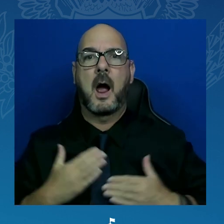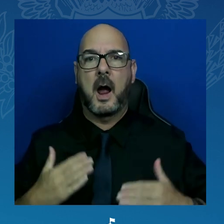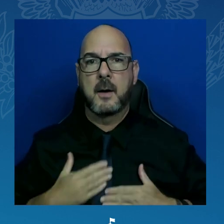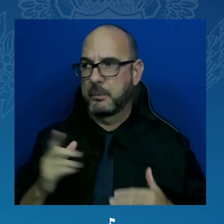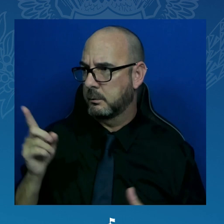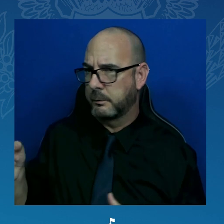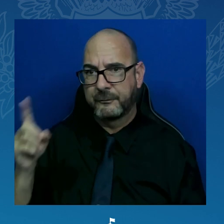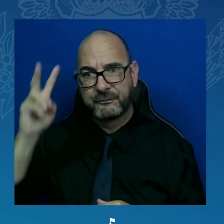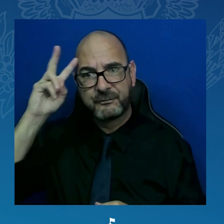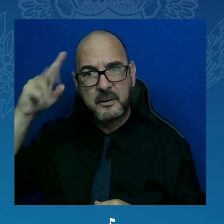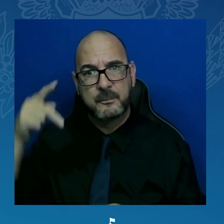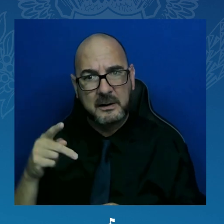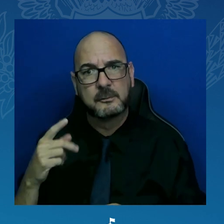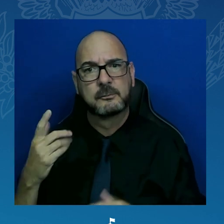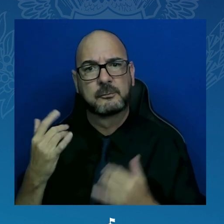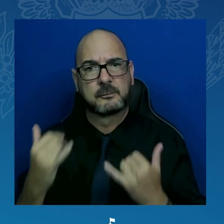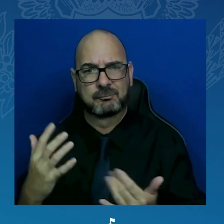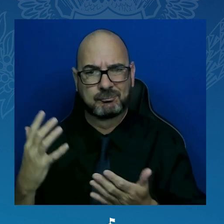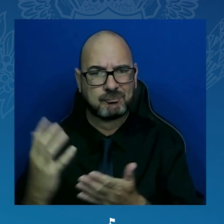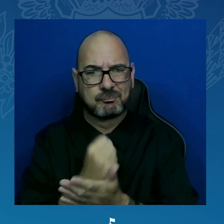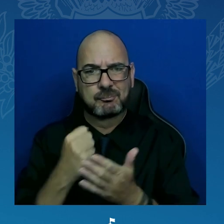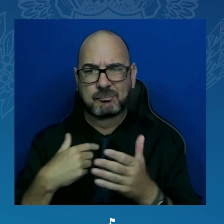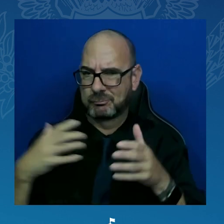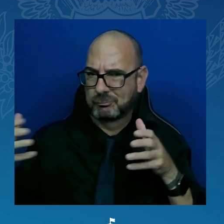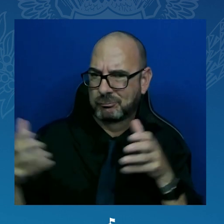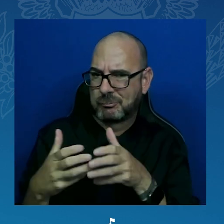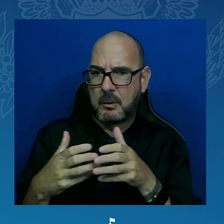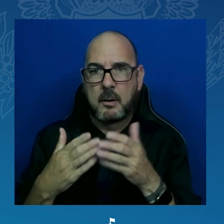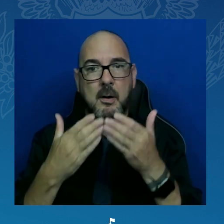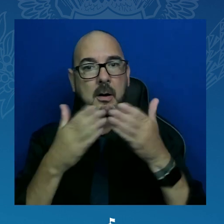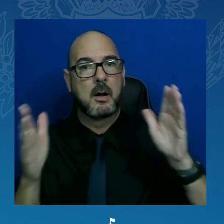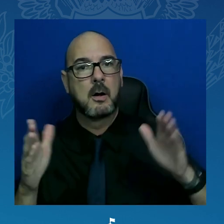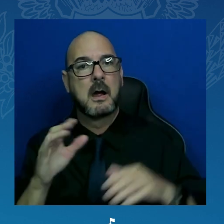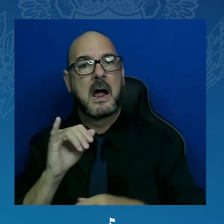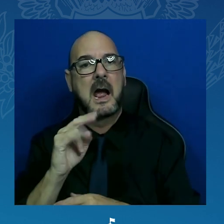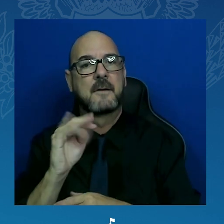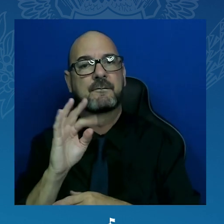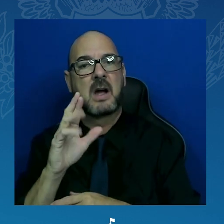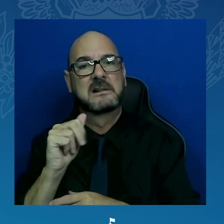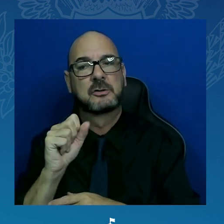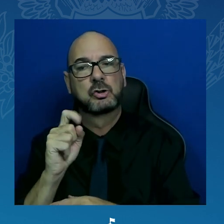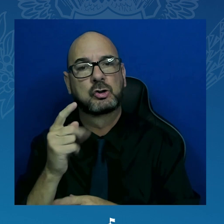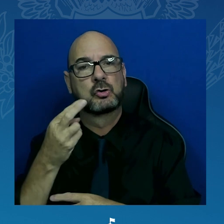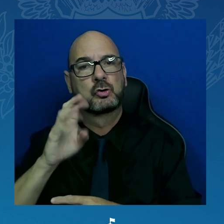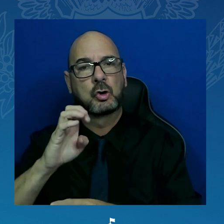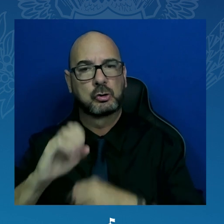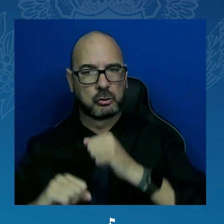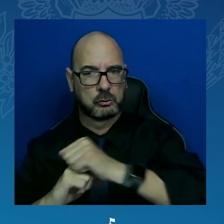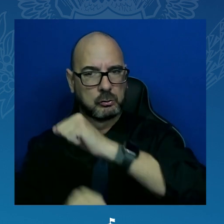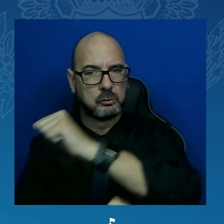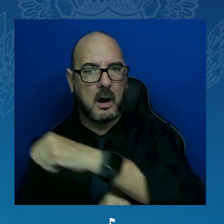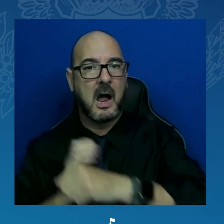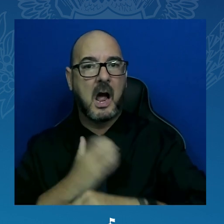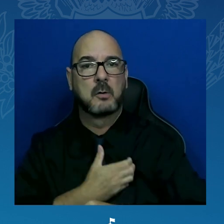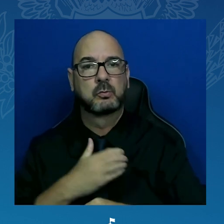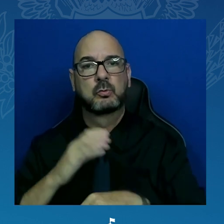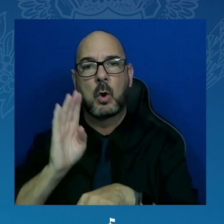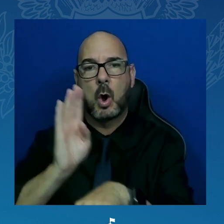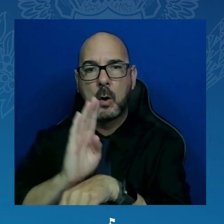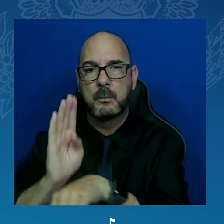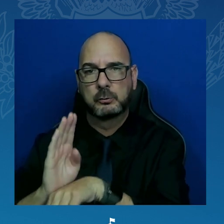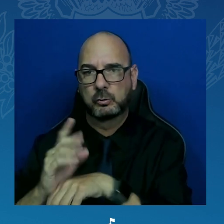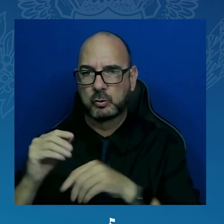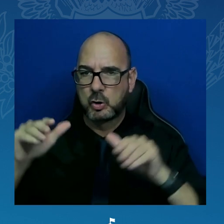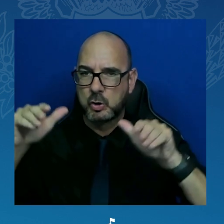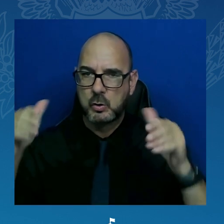President, we are harnessing today the broad infrastructure of our cooperation to introduce a new joint initiative to